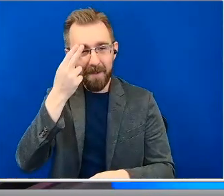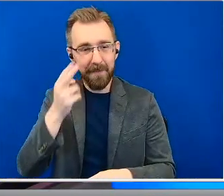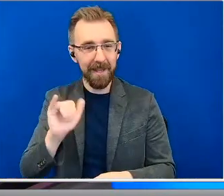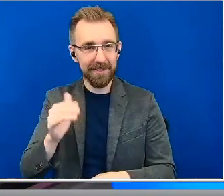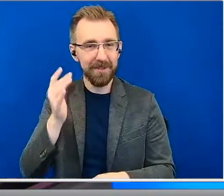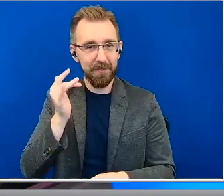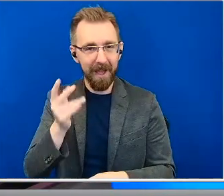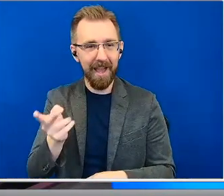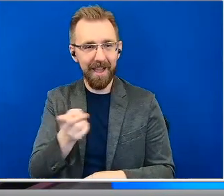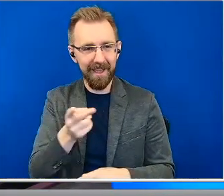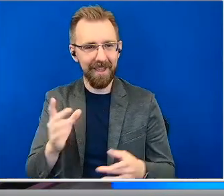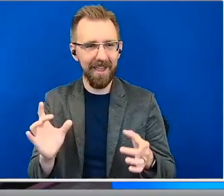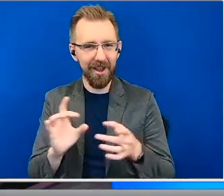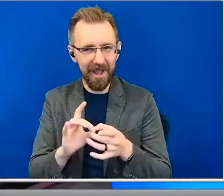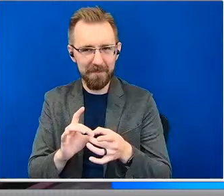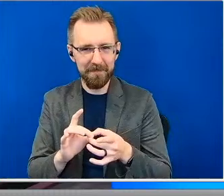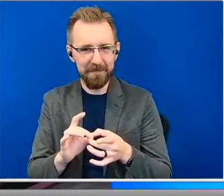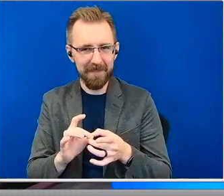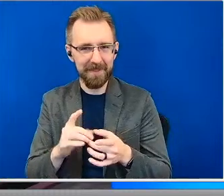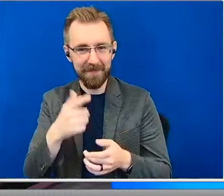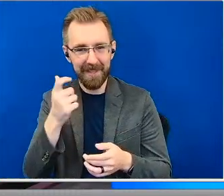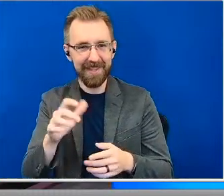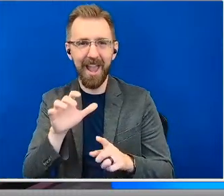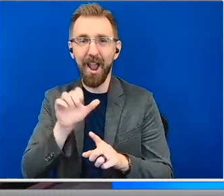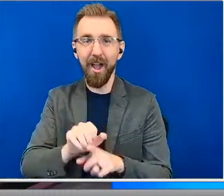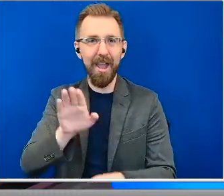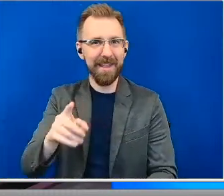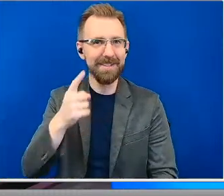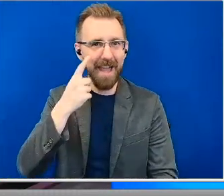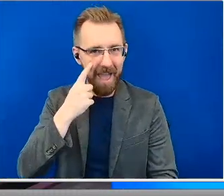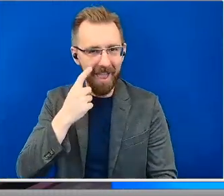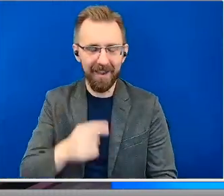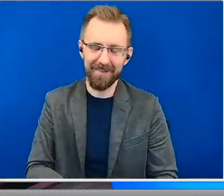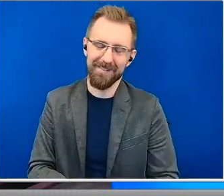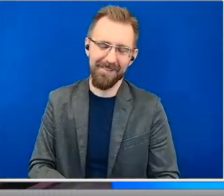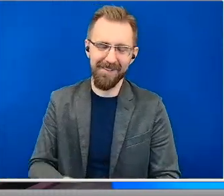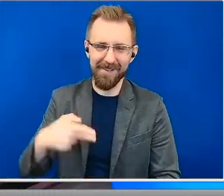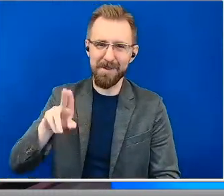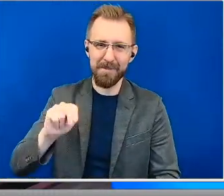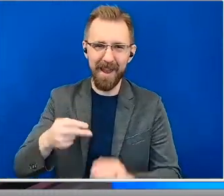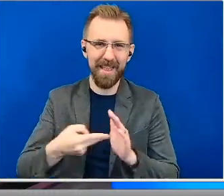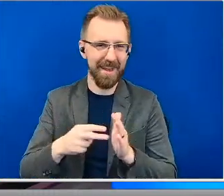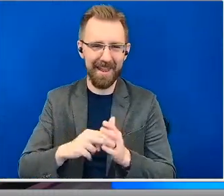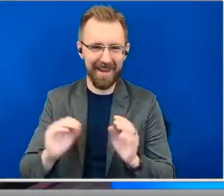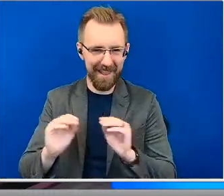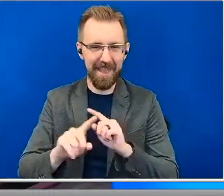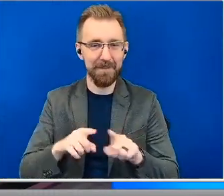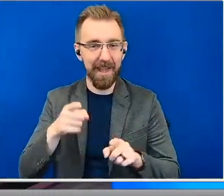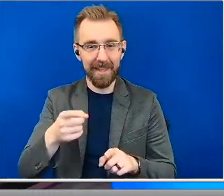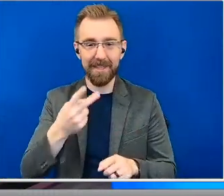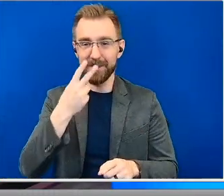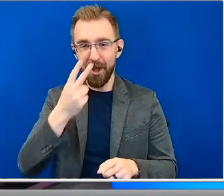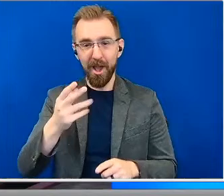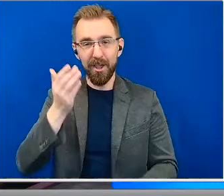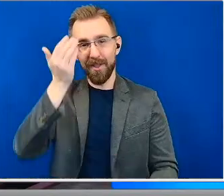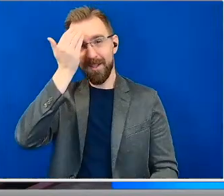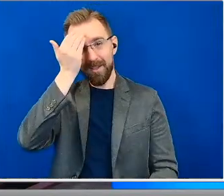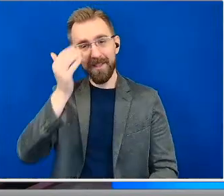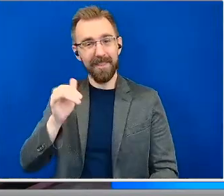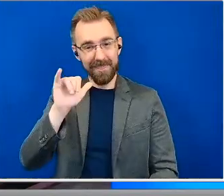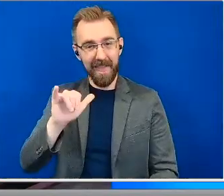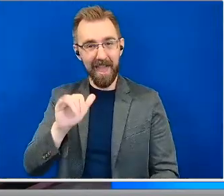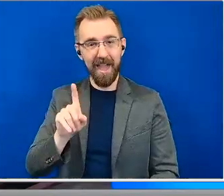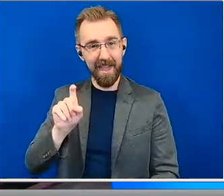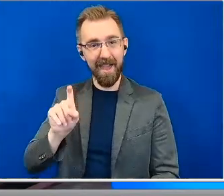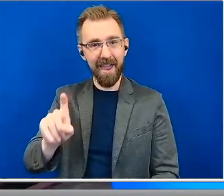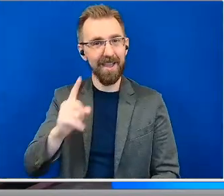up? Because it caught his eye? Yeah, it was. No pun intended, but he saw you walking down the hallway with the eye patch on and thought it was kind of